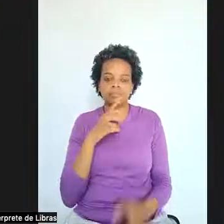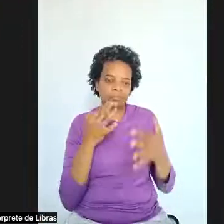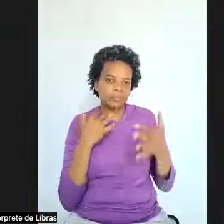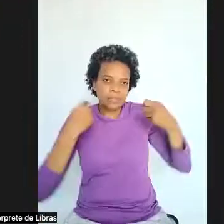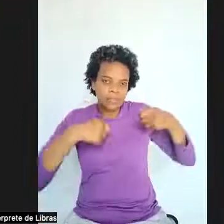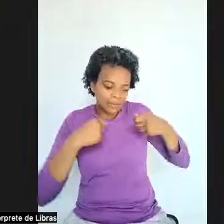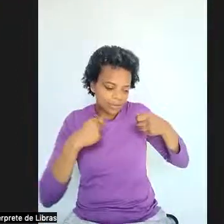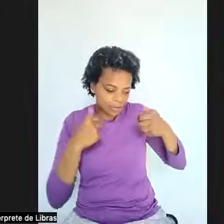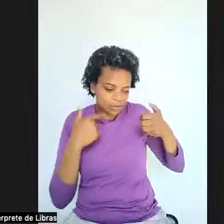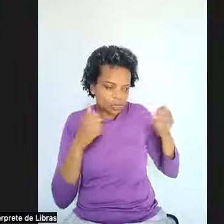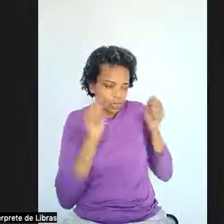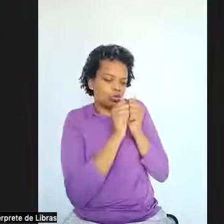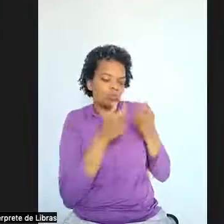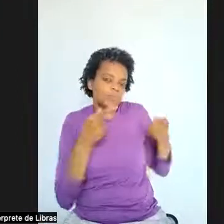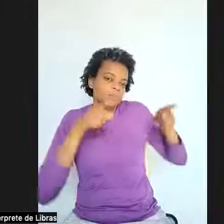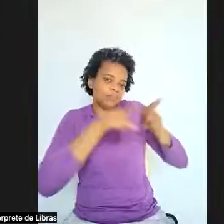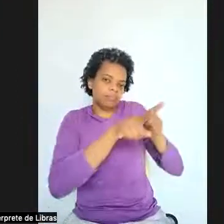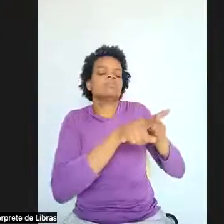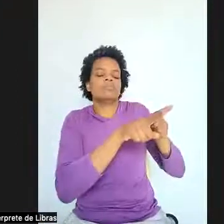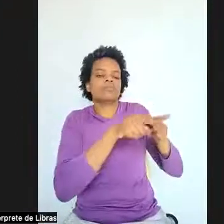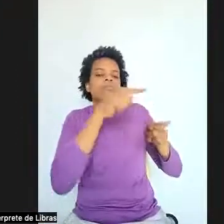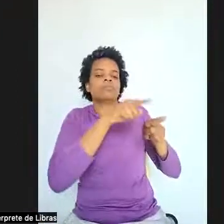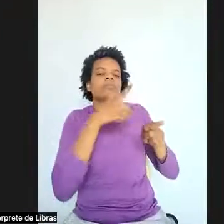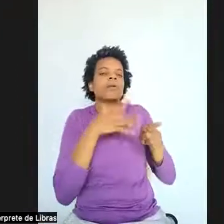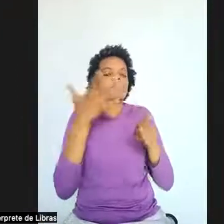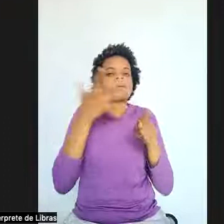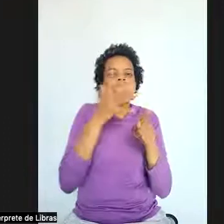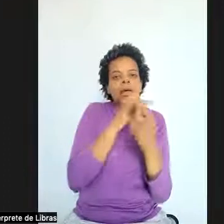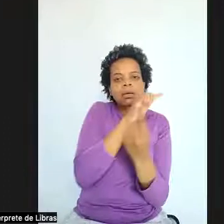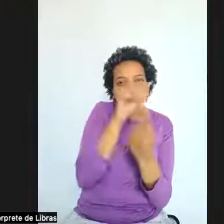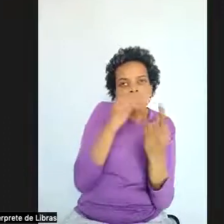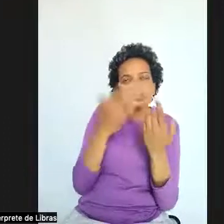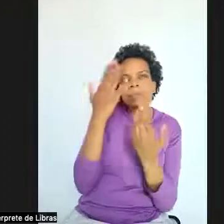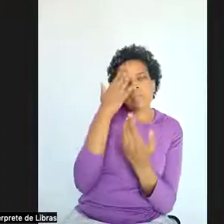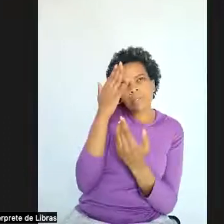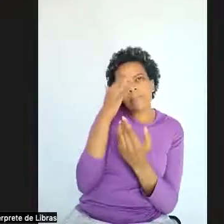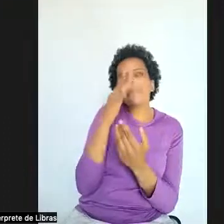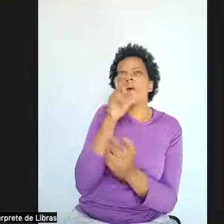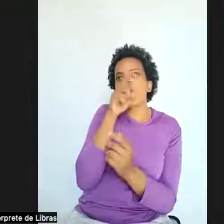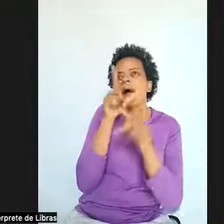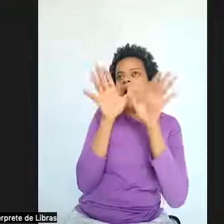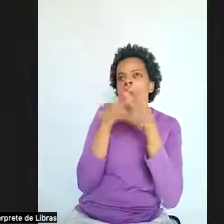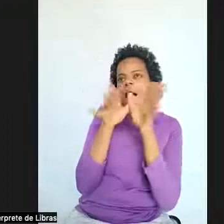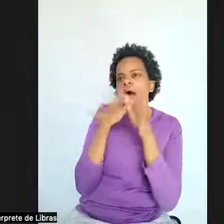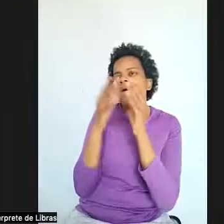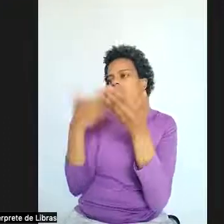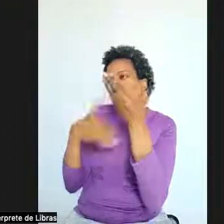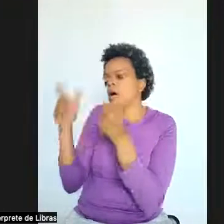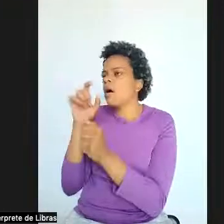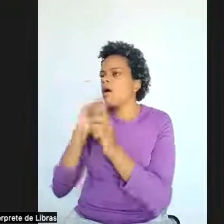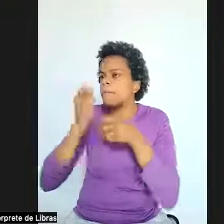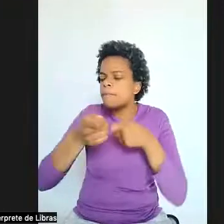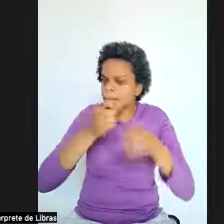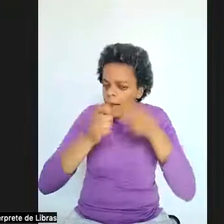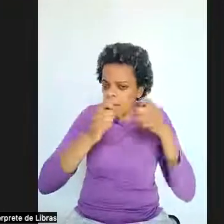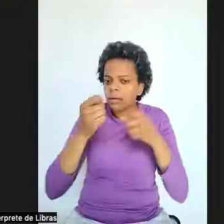It's not, we continue working in synergy with these colleagues, trying to get to know the interaction with the birds,